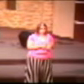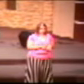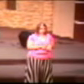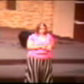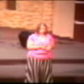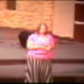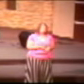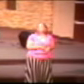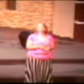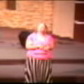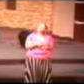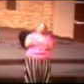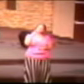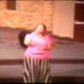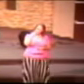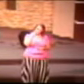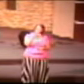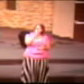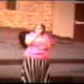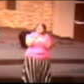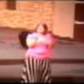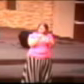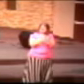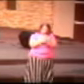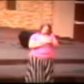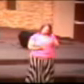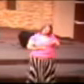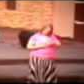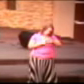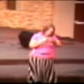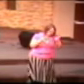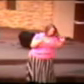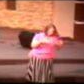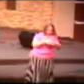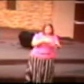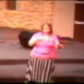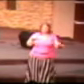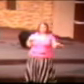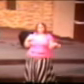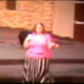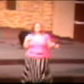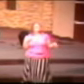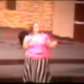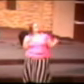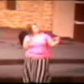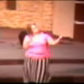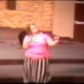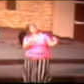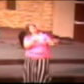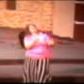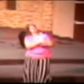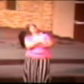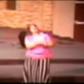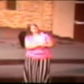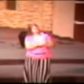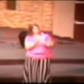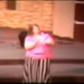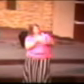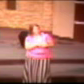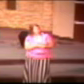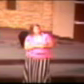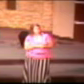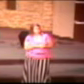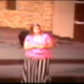And I think God loves us too much to just step back and say, just go ahead and try it on your own. It's fine.